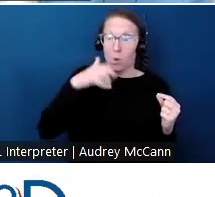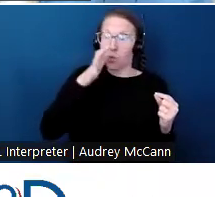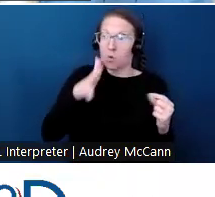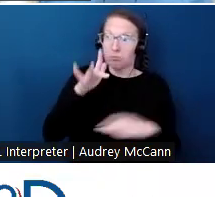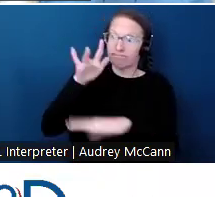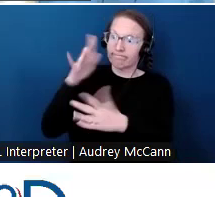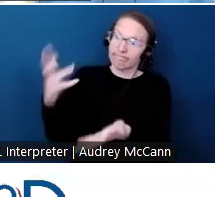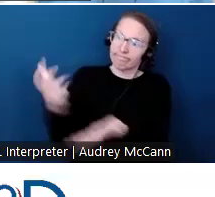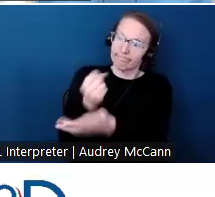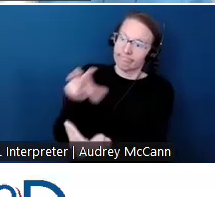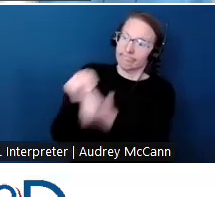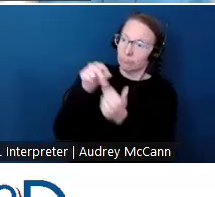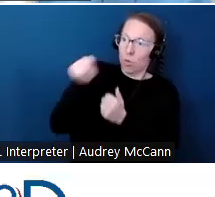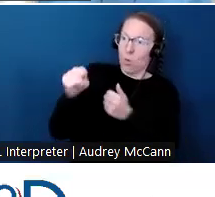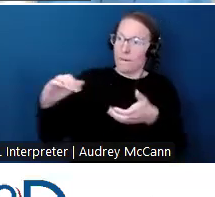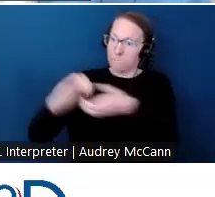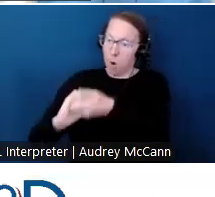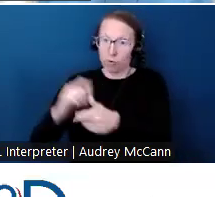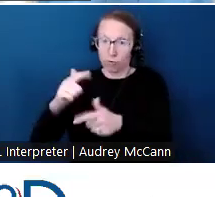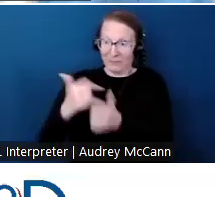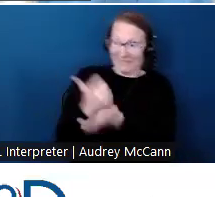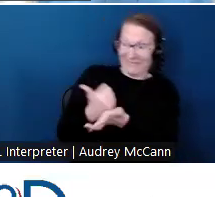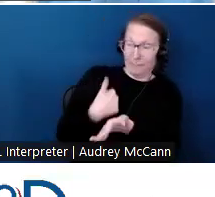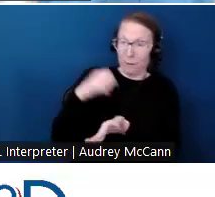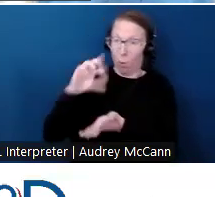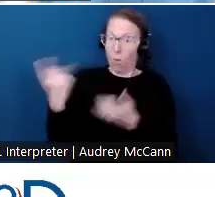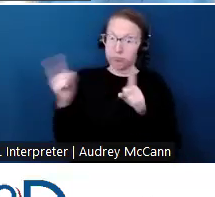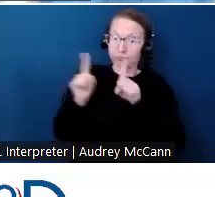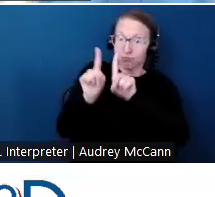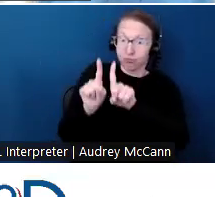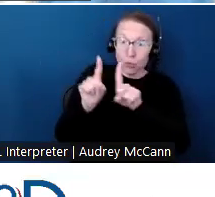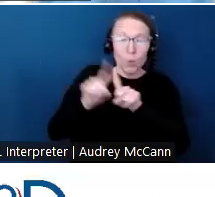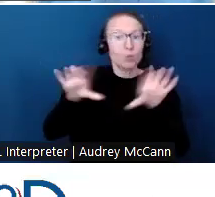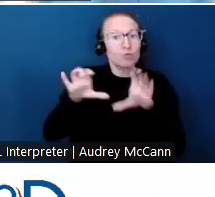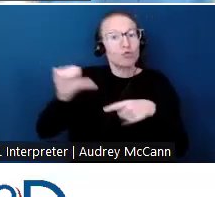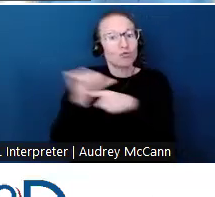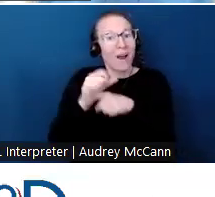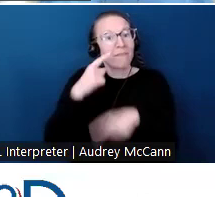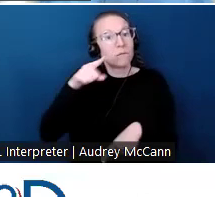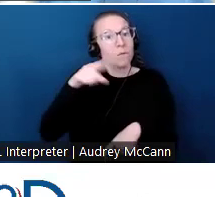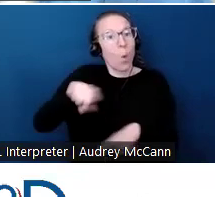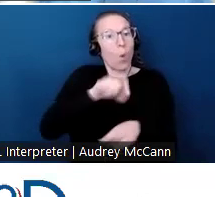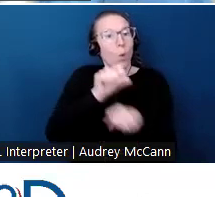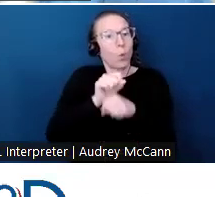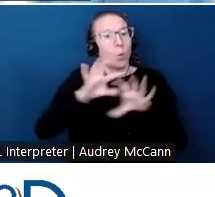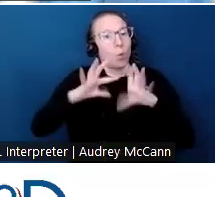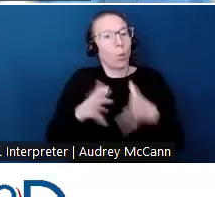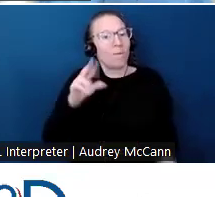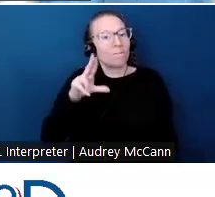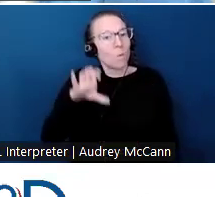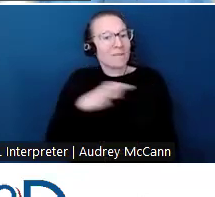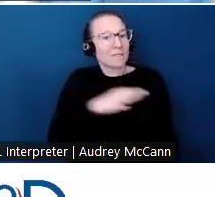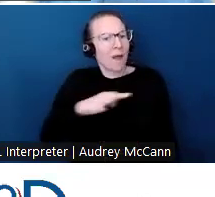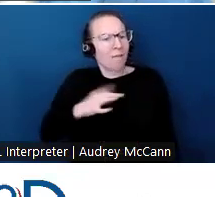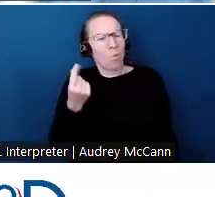me or partner with me, or just provide a training for our workforce staff as far as what their services are and what